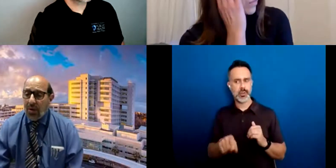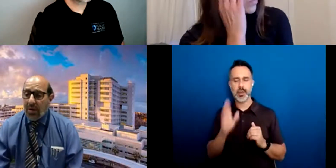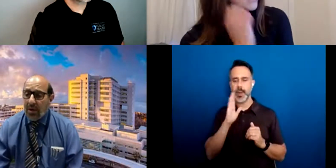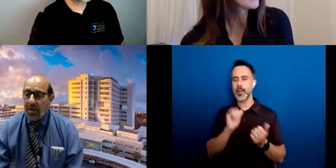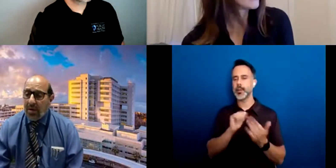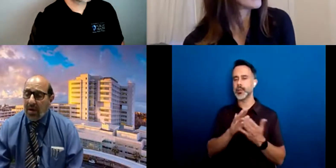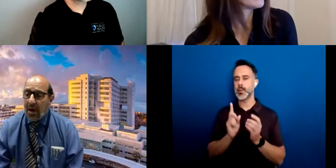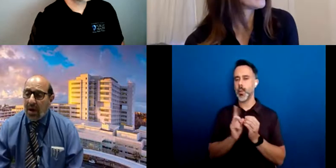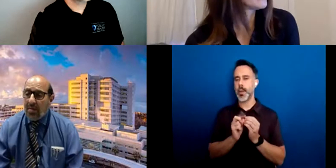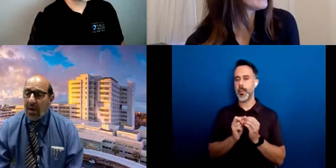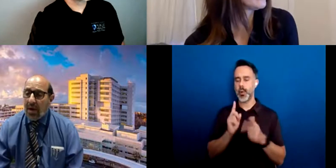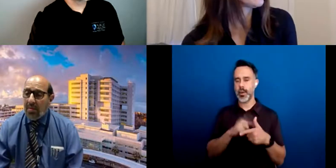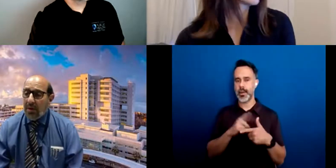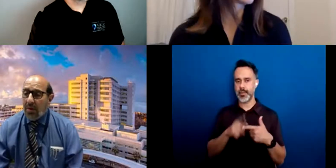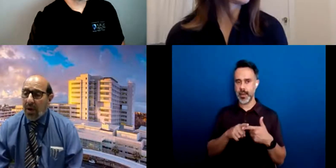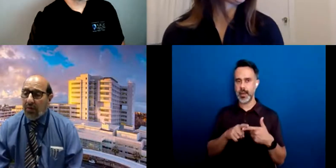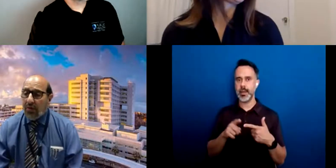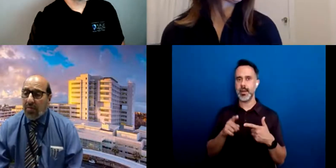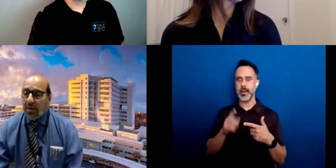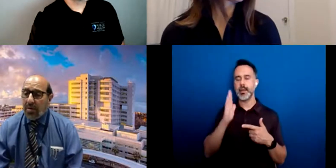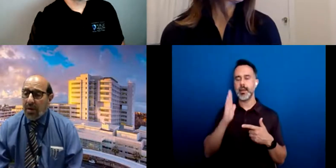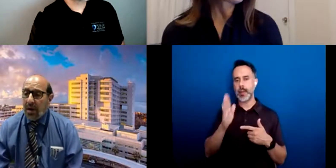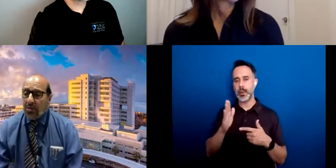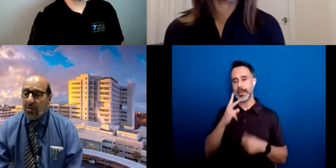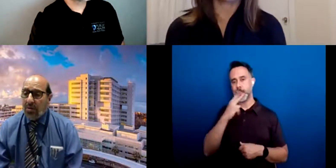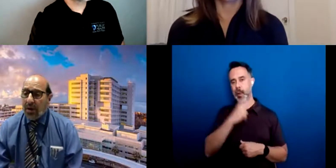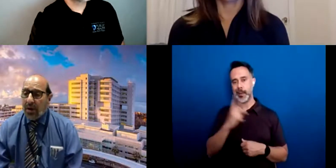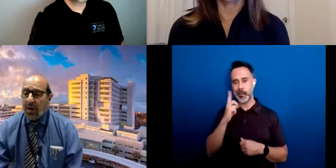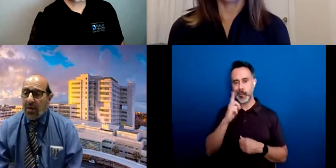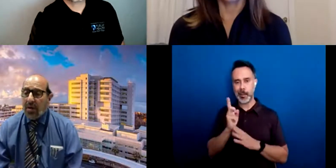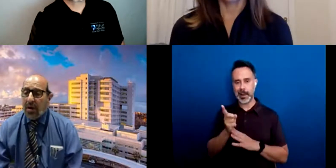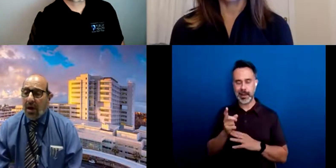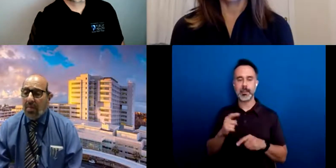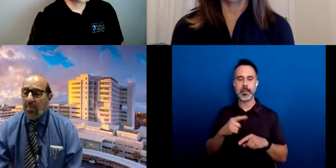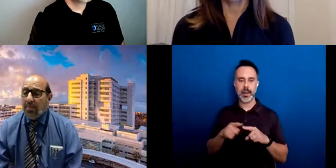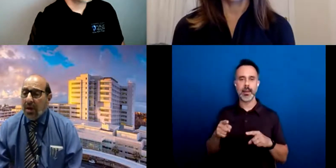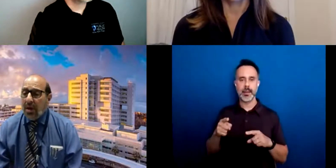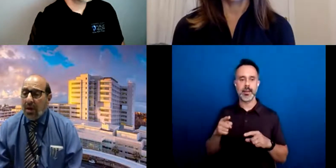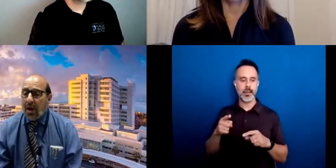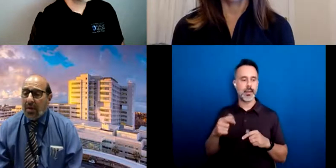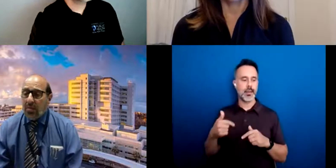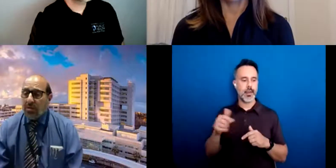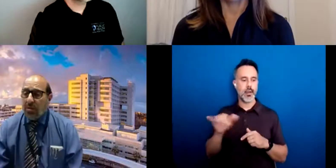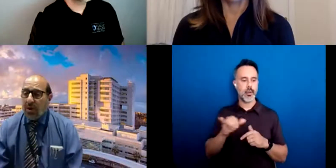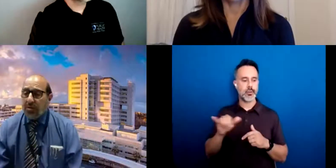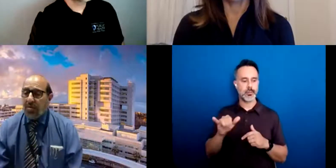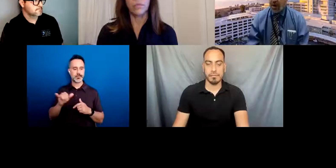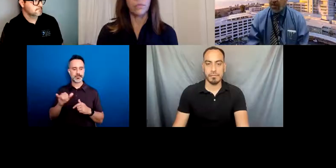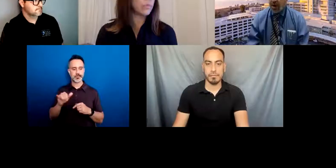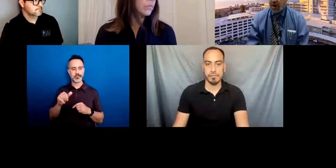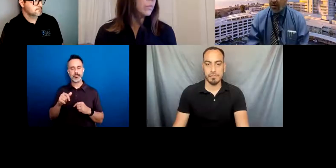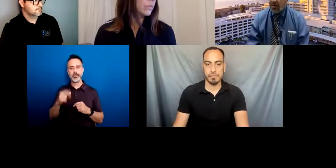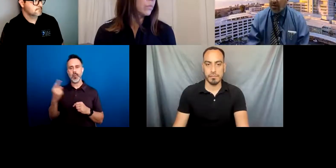more, and then I'll be quiet for a minute or so. But I think there was a question